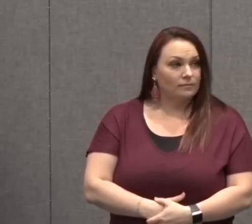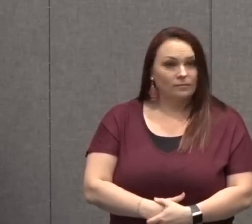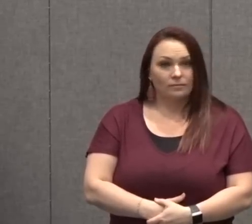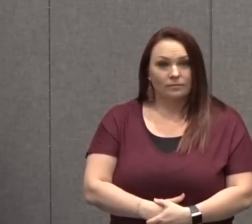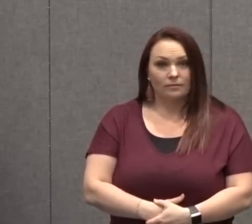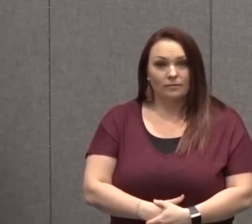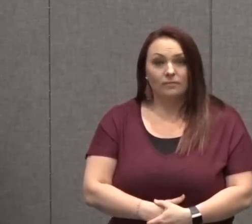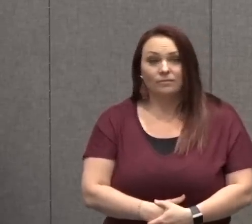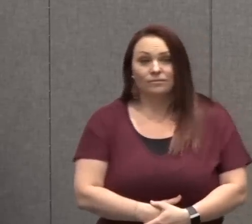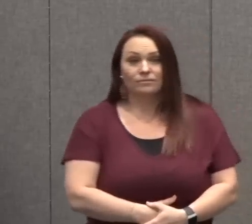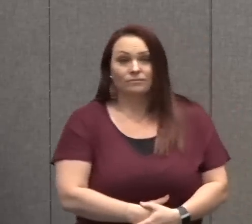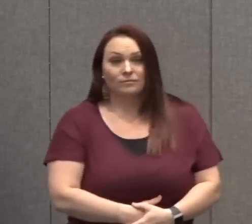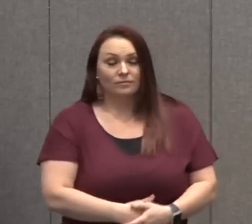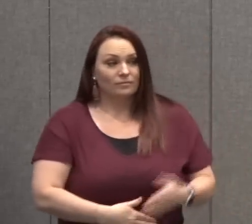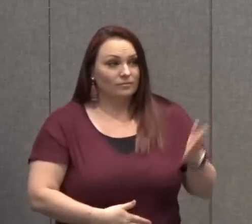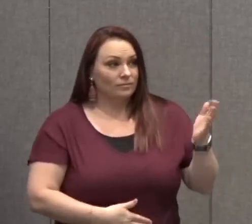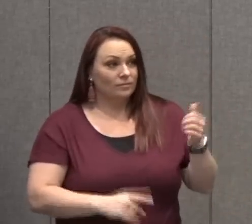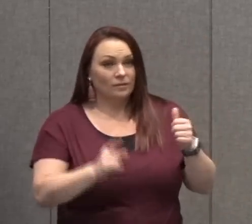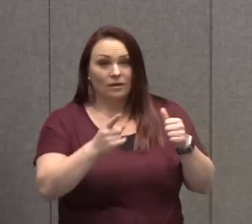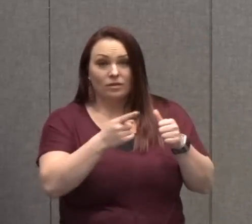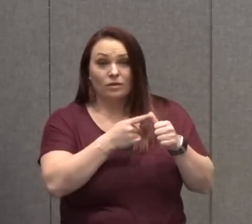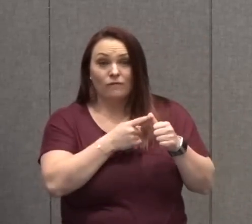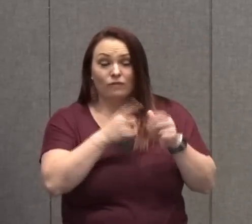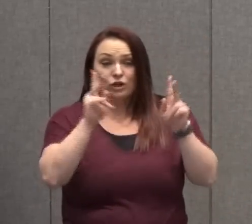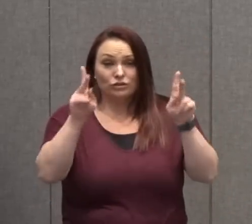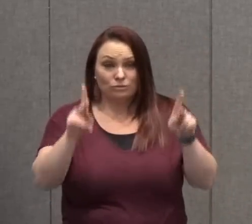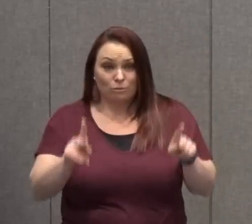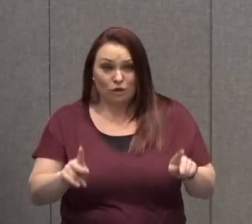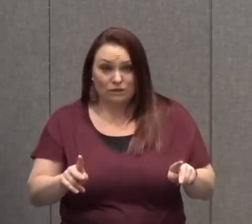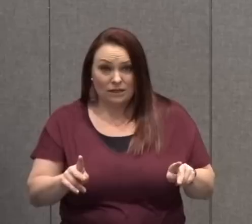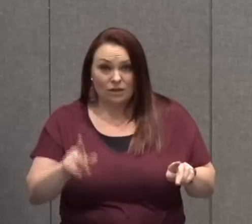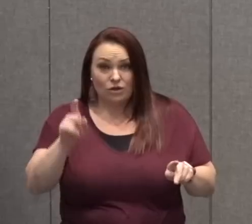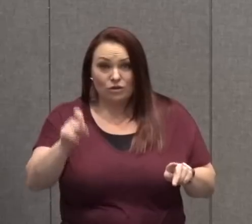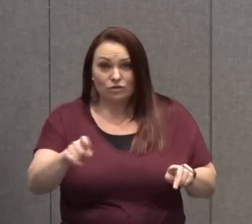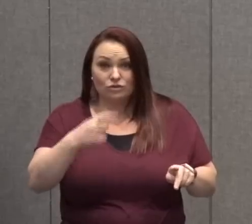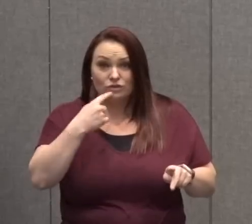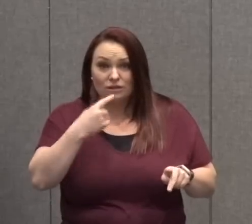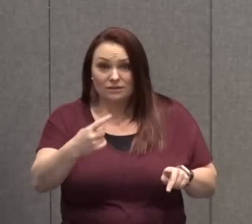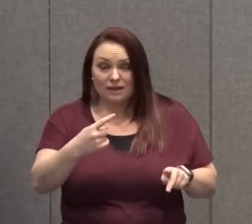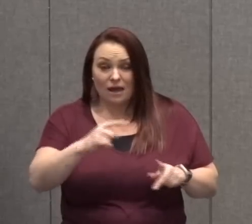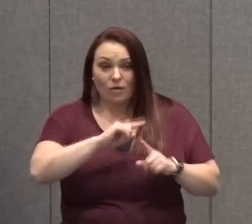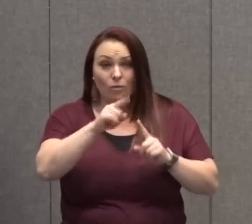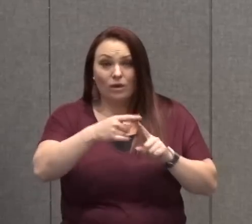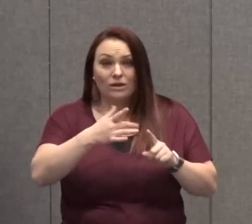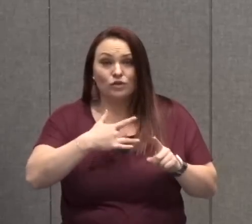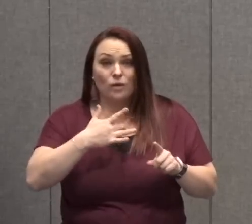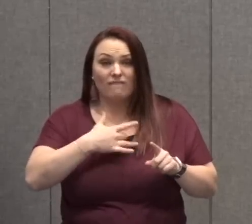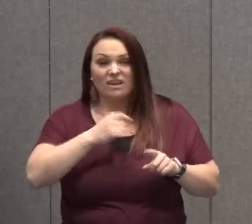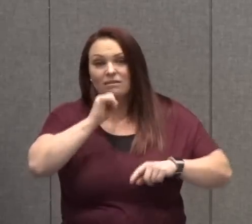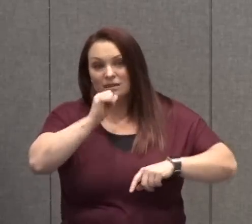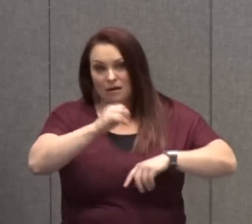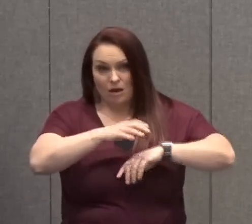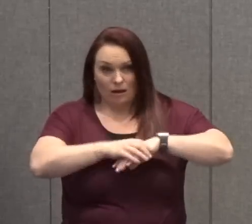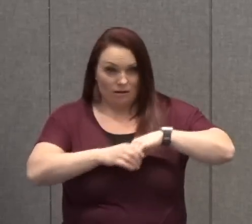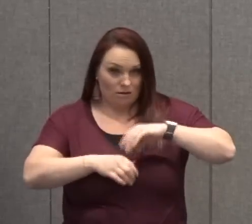this is the first person you should tell when you are feeling uncomfortable